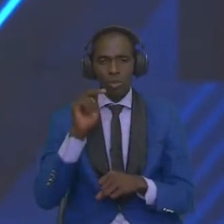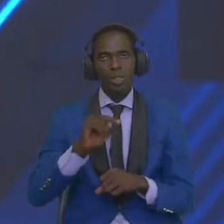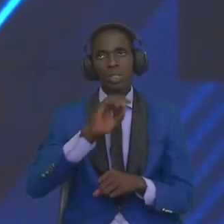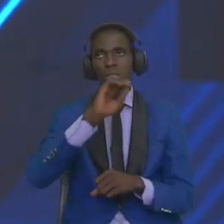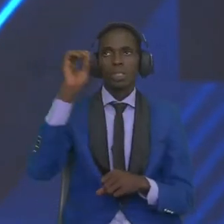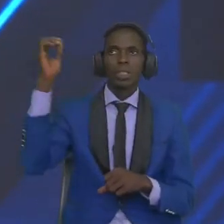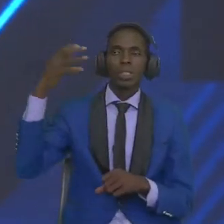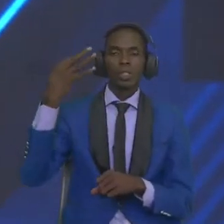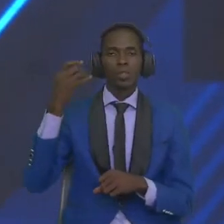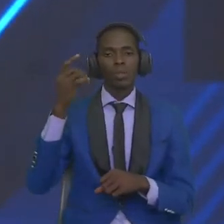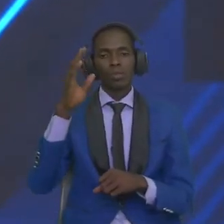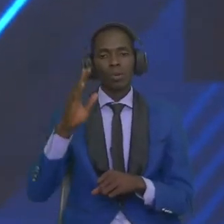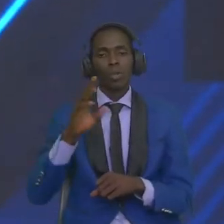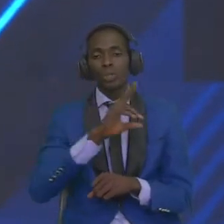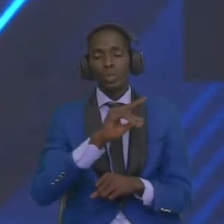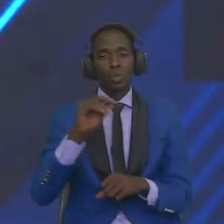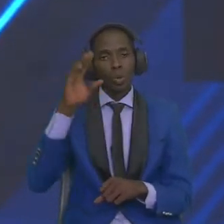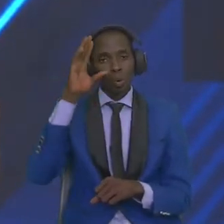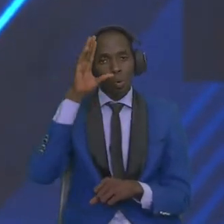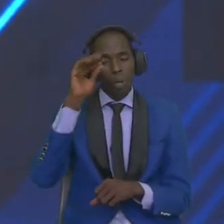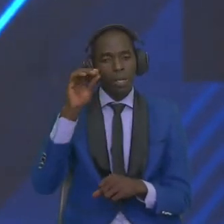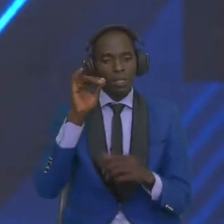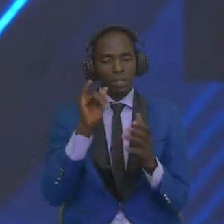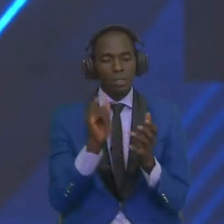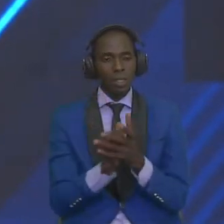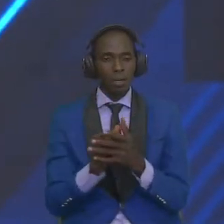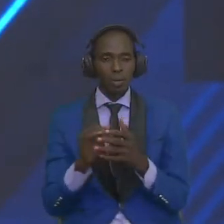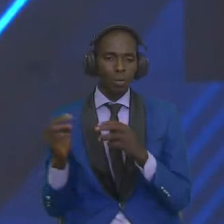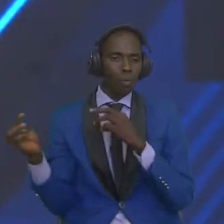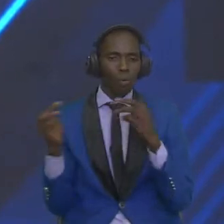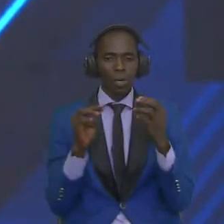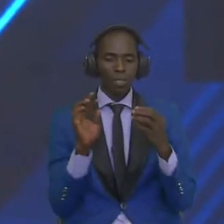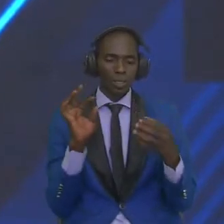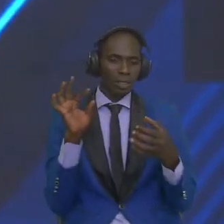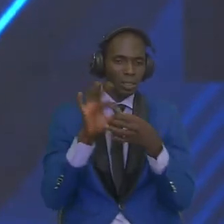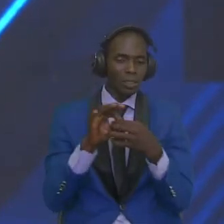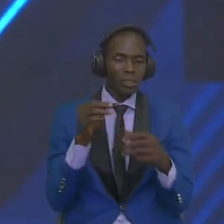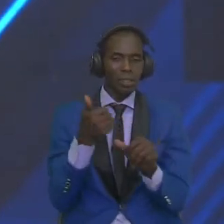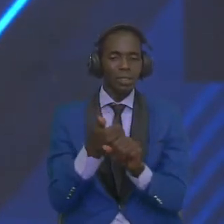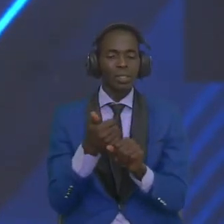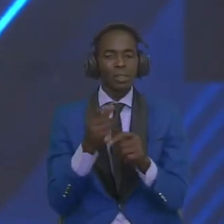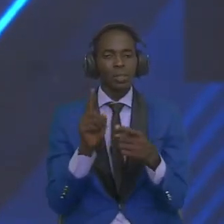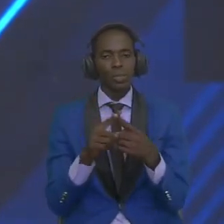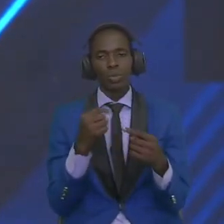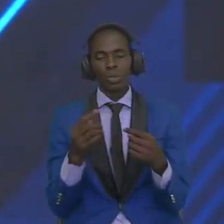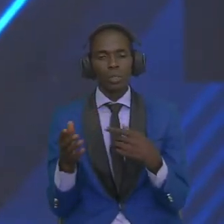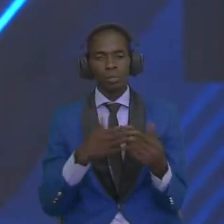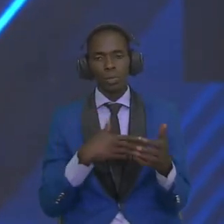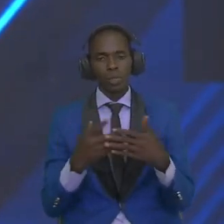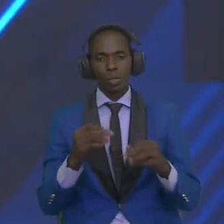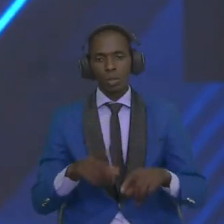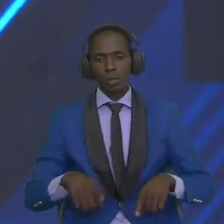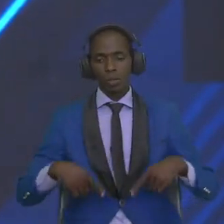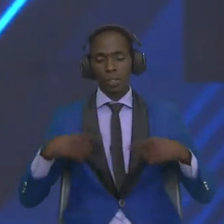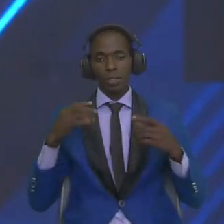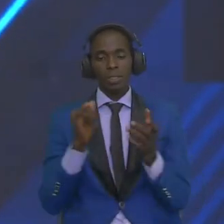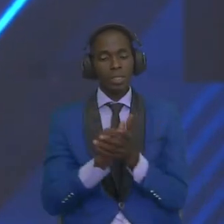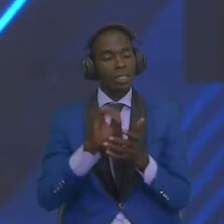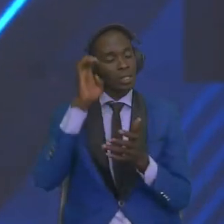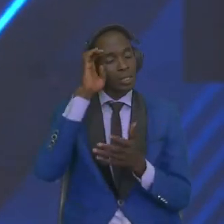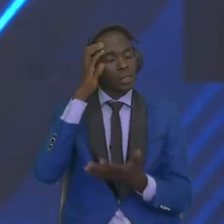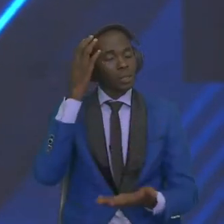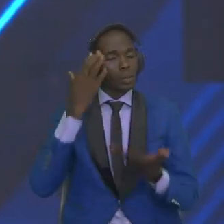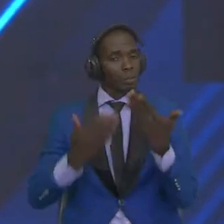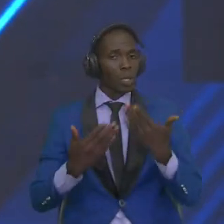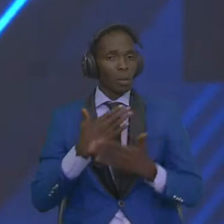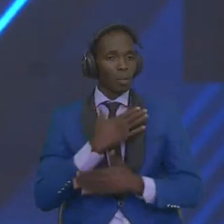God. No man that warreth entangles himself with the affairs of this life, that he may please